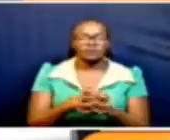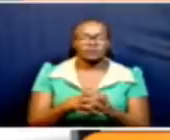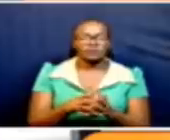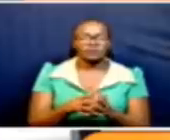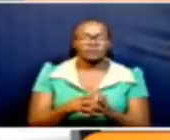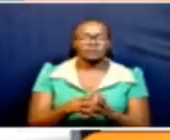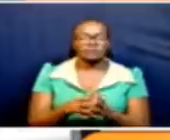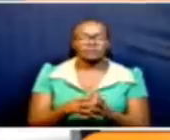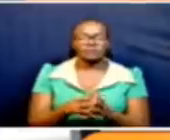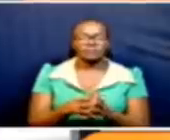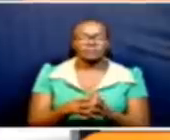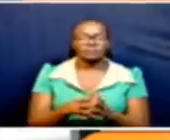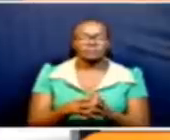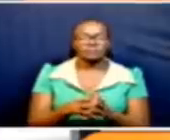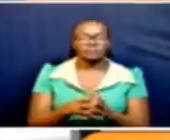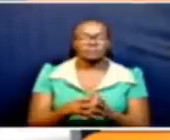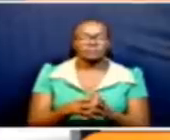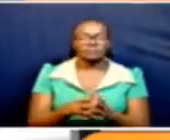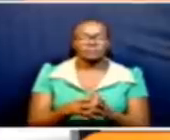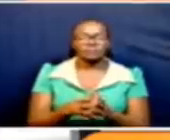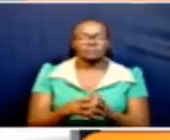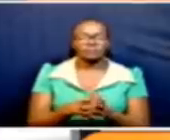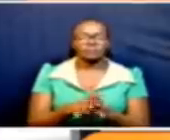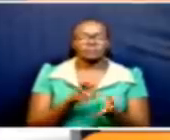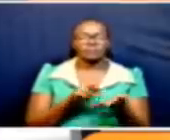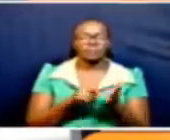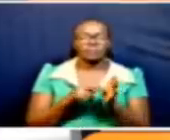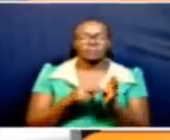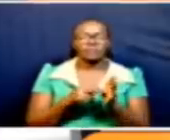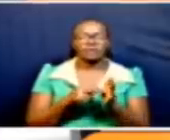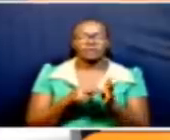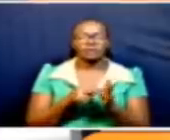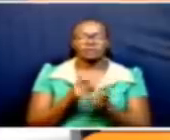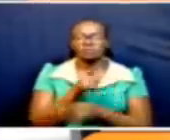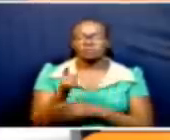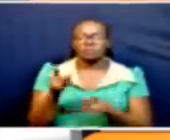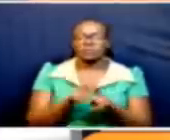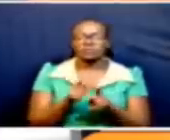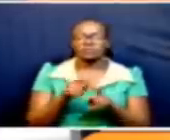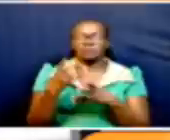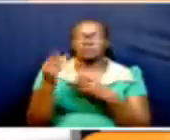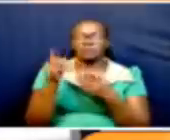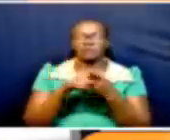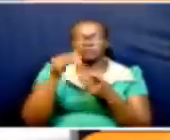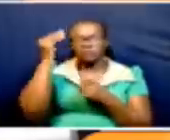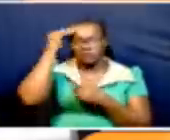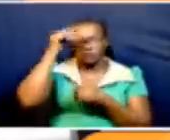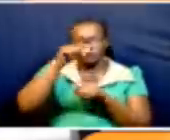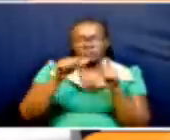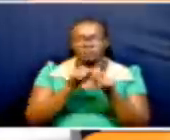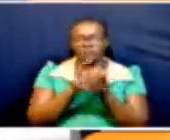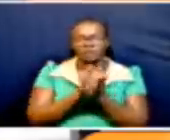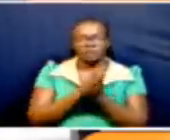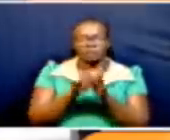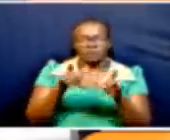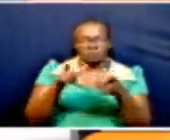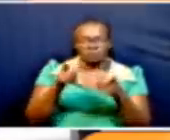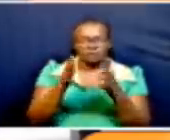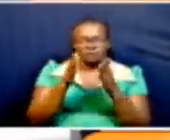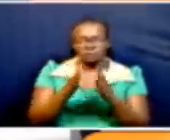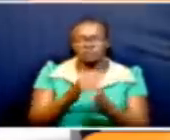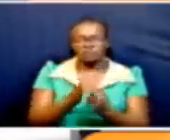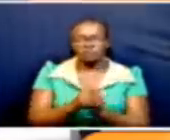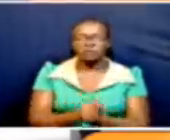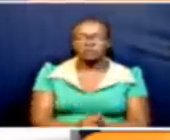They went to school, they went to universities, colleges, and they went to learn about being a journalist. They were taught, somebody has a degree